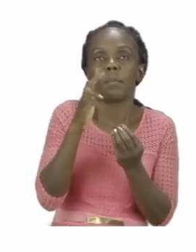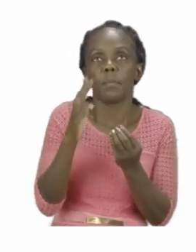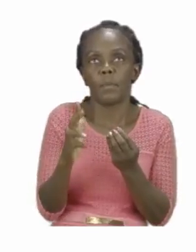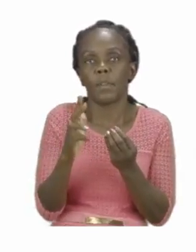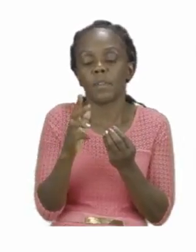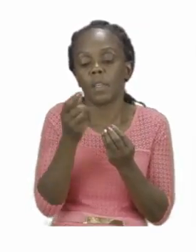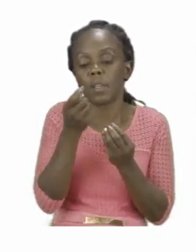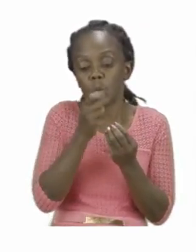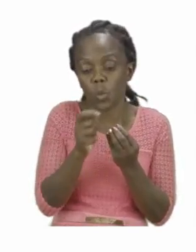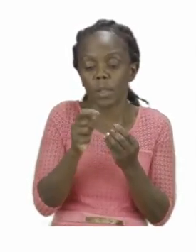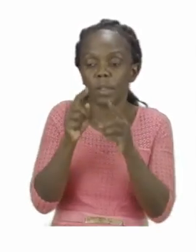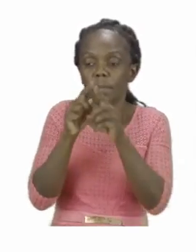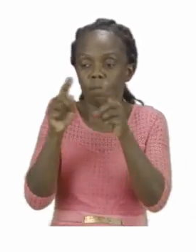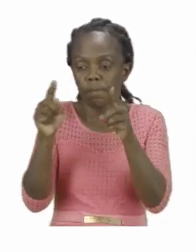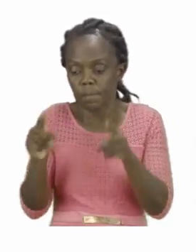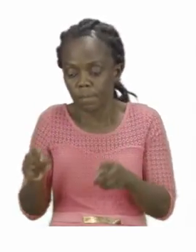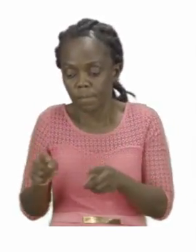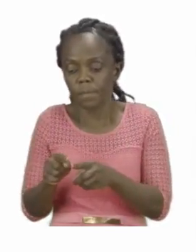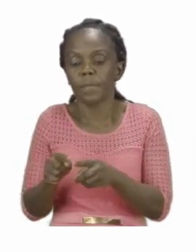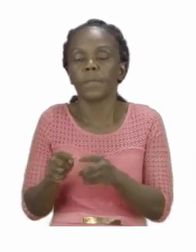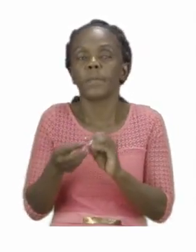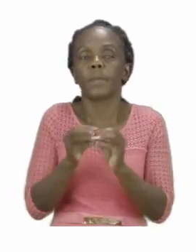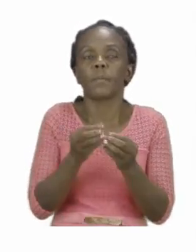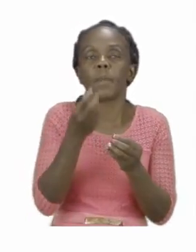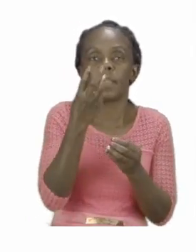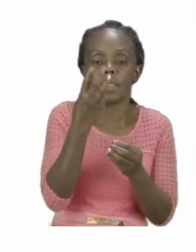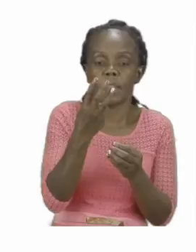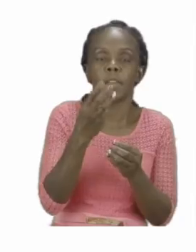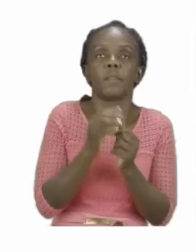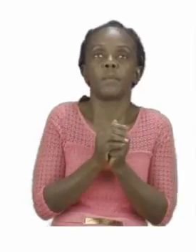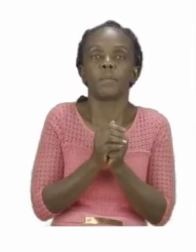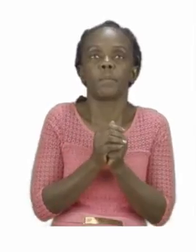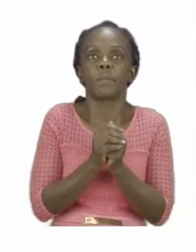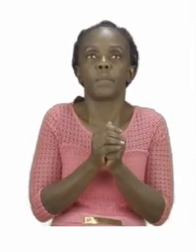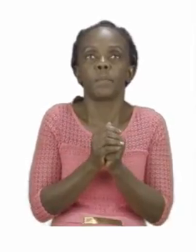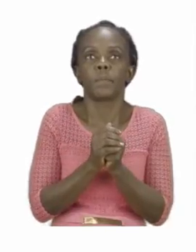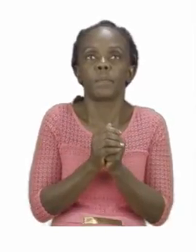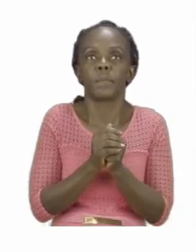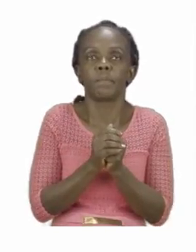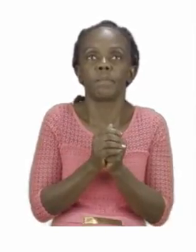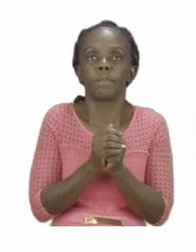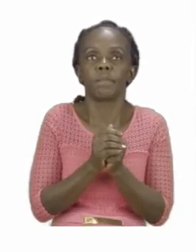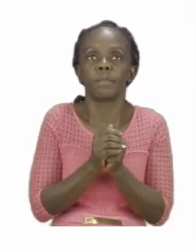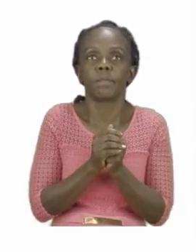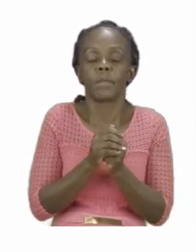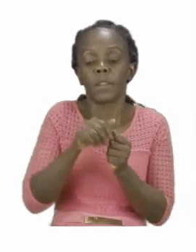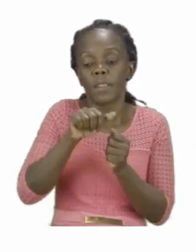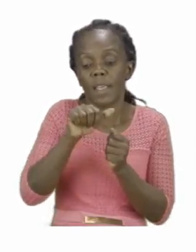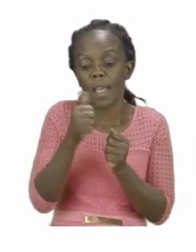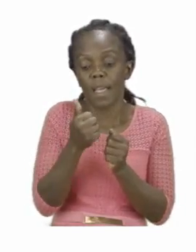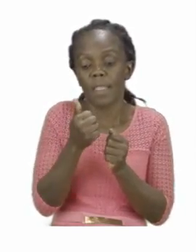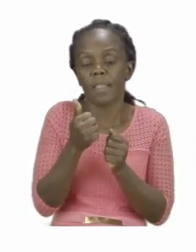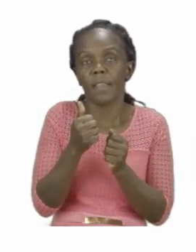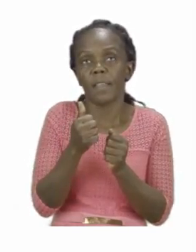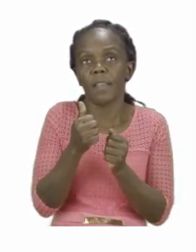number 3. Good job, everyone. And the rest of these ones you are